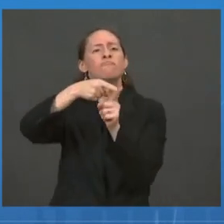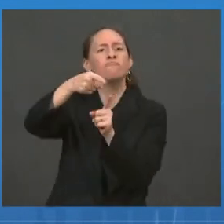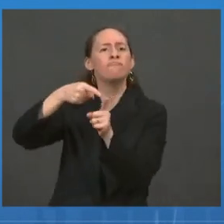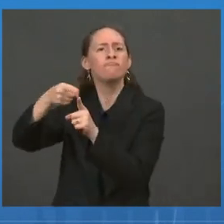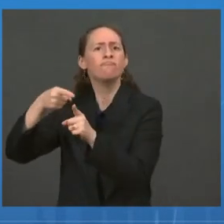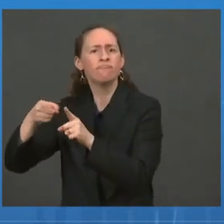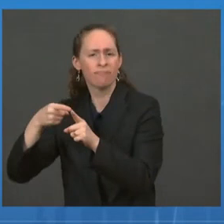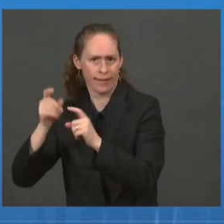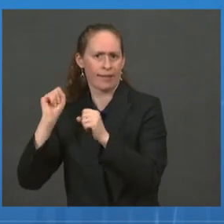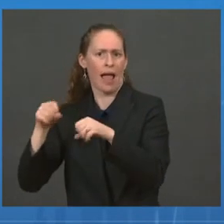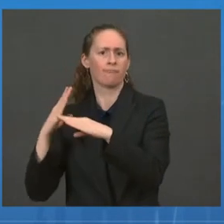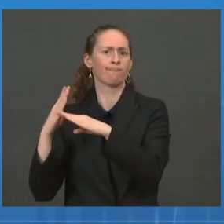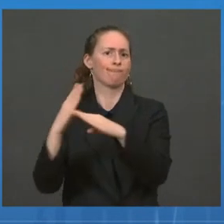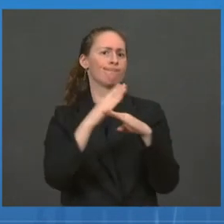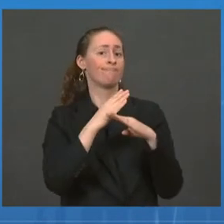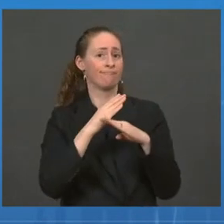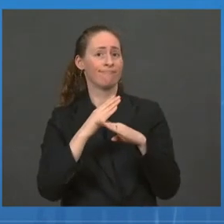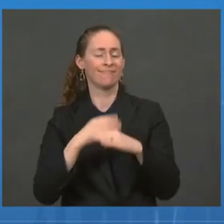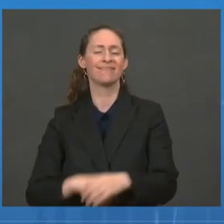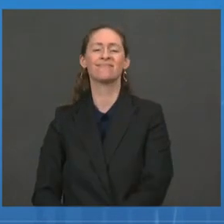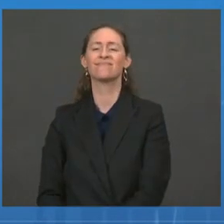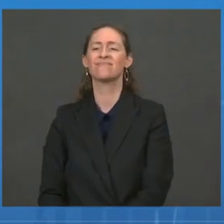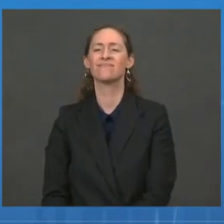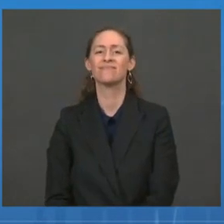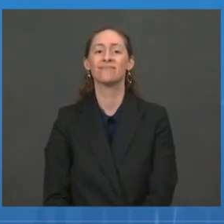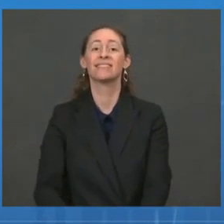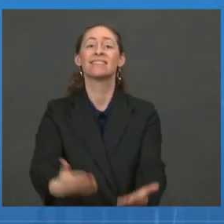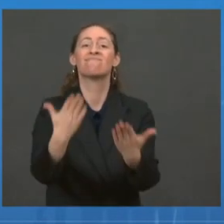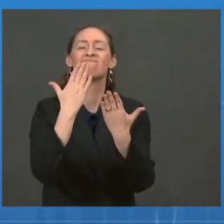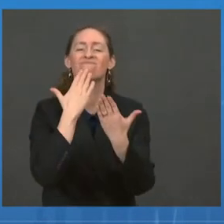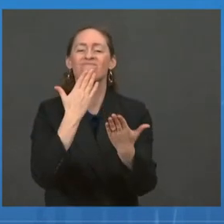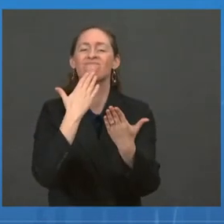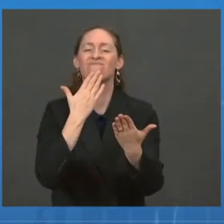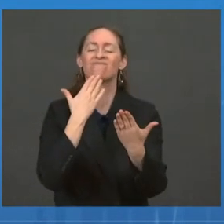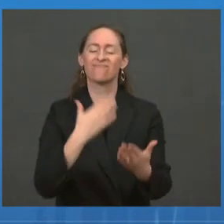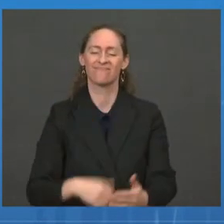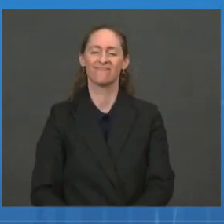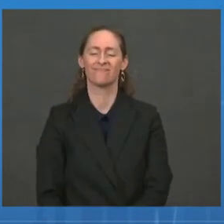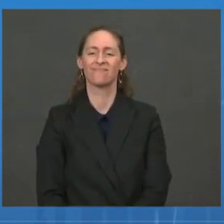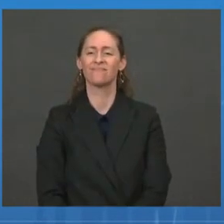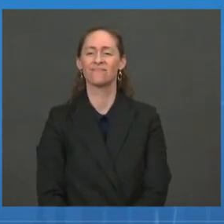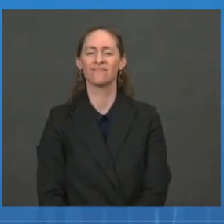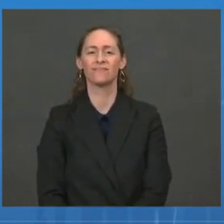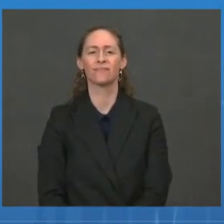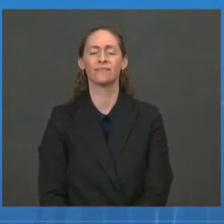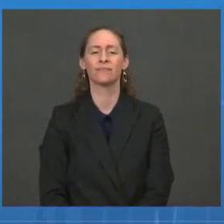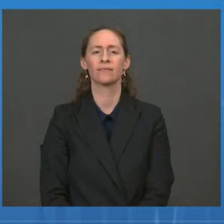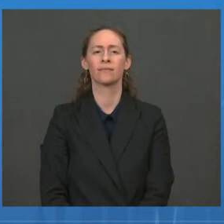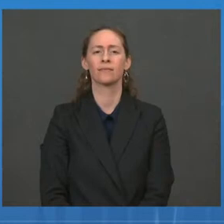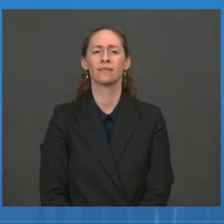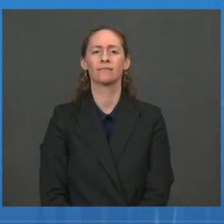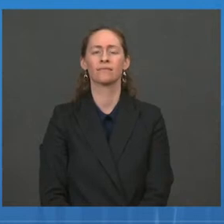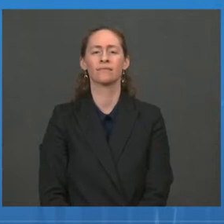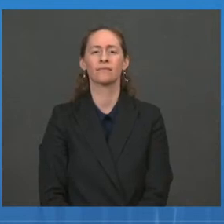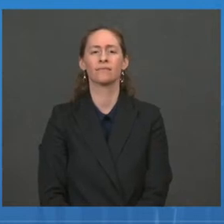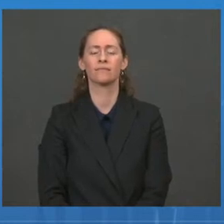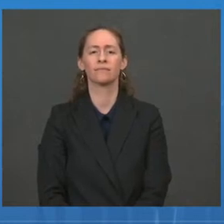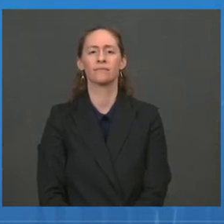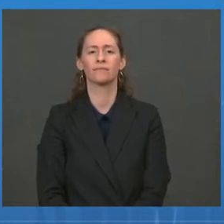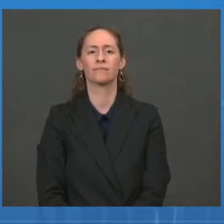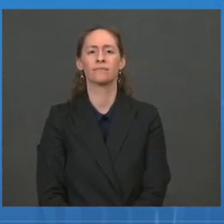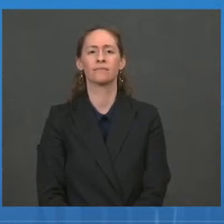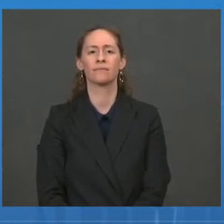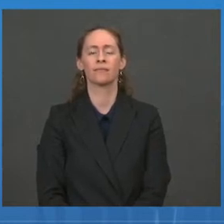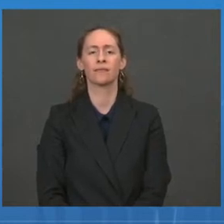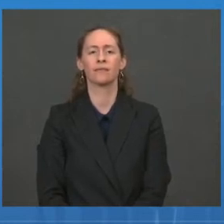to jeff well thank you doctors from the start this virus has been unpredictable and that's why we've been